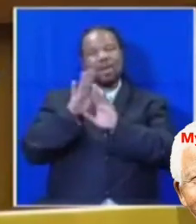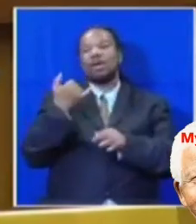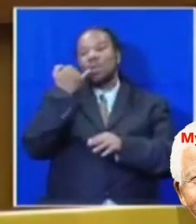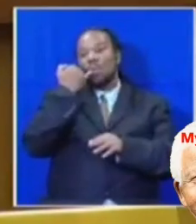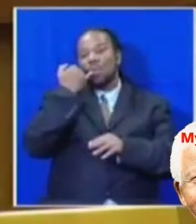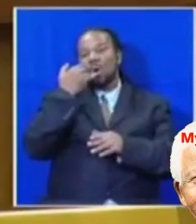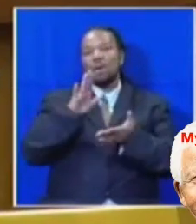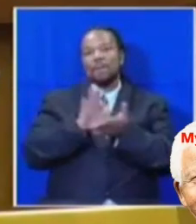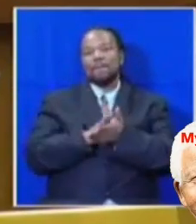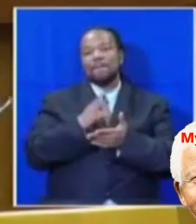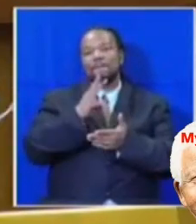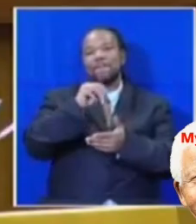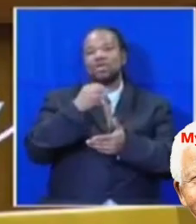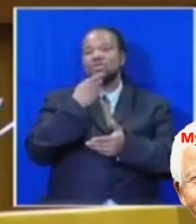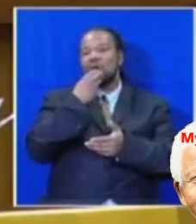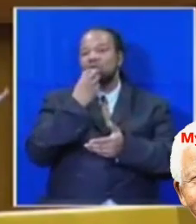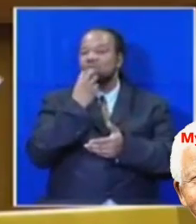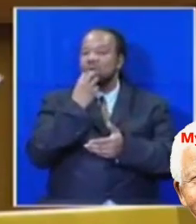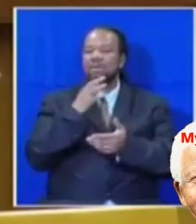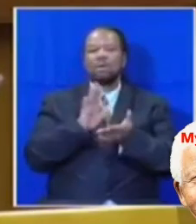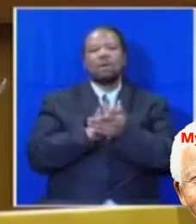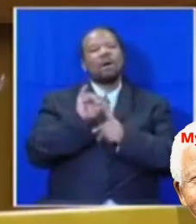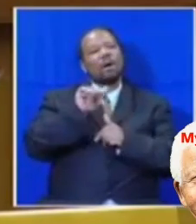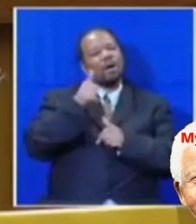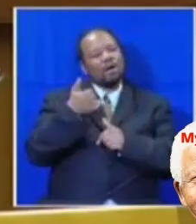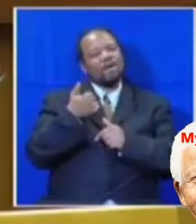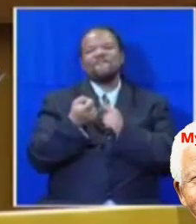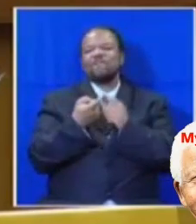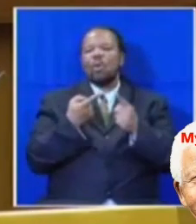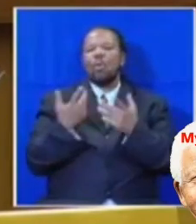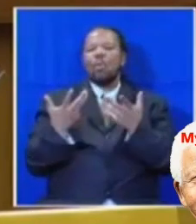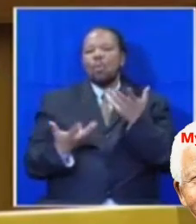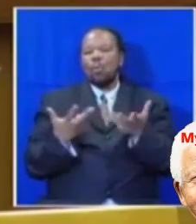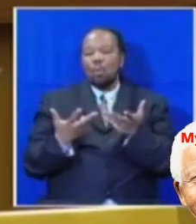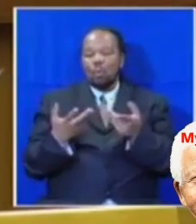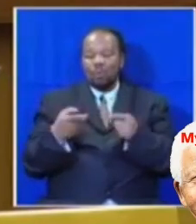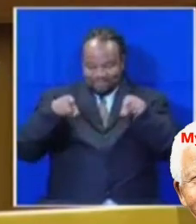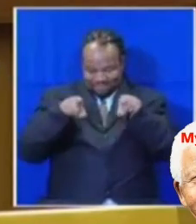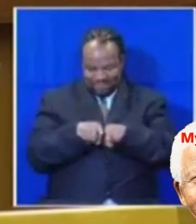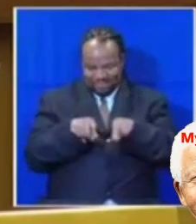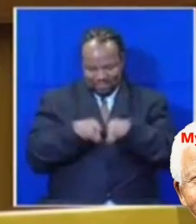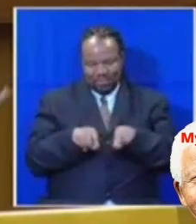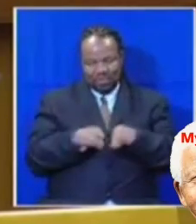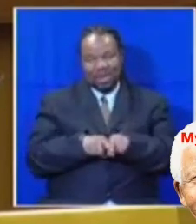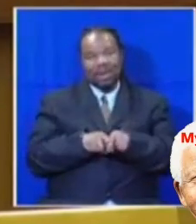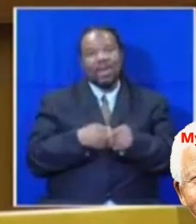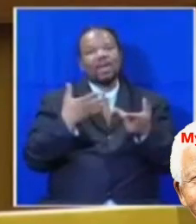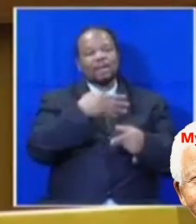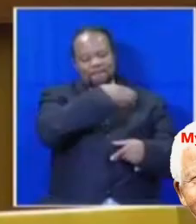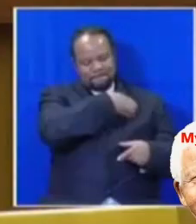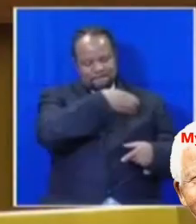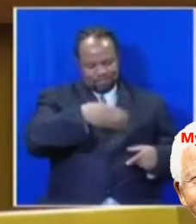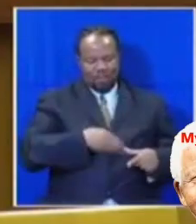Mbeki, Kgalema Motlanthe, and this resonates even today through the leadership of President